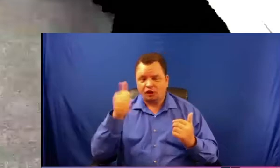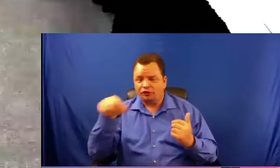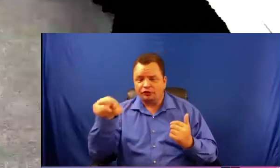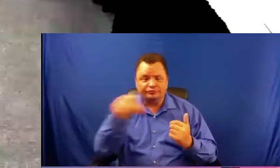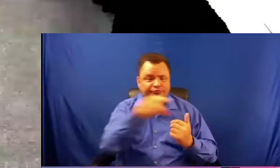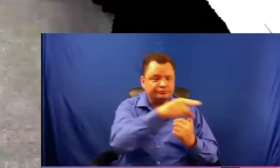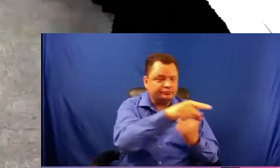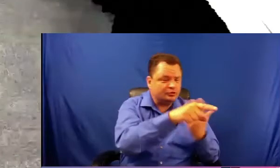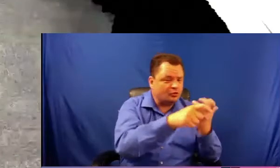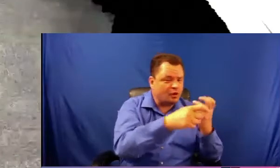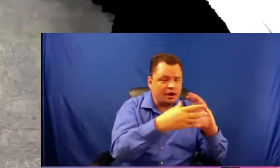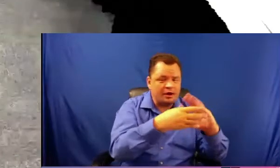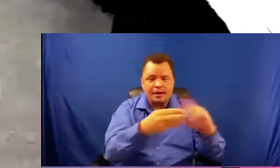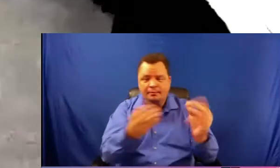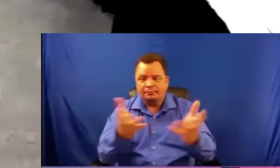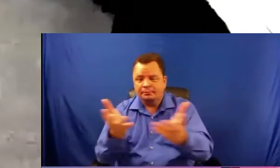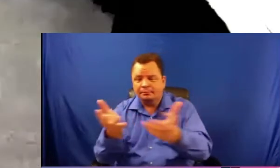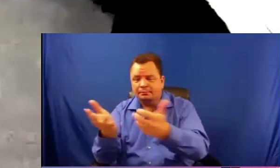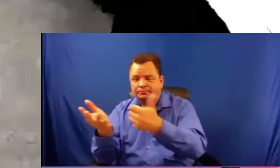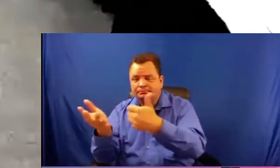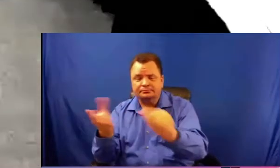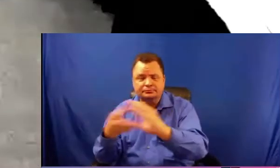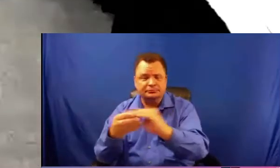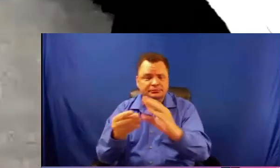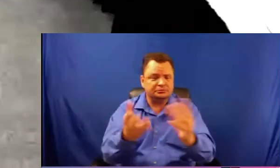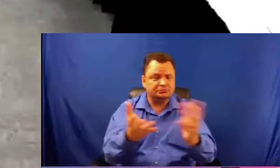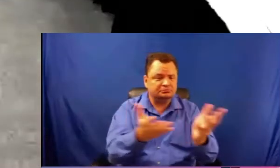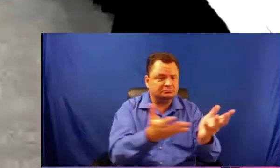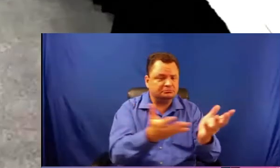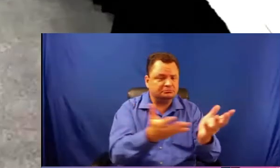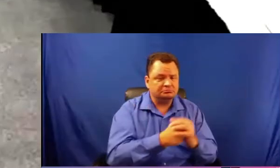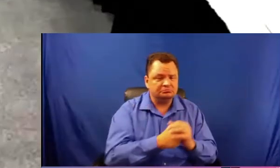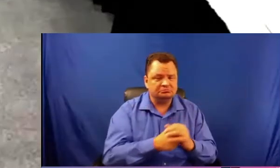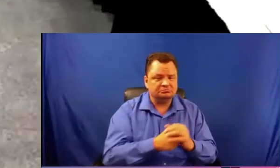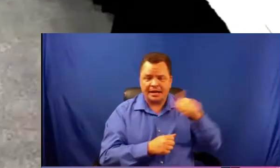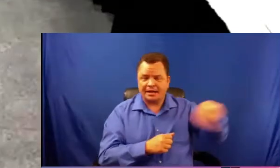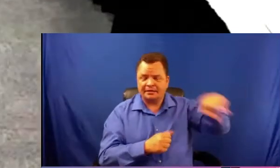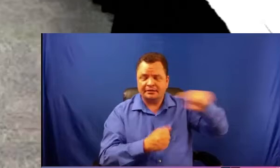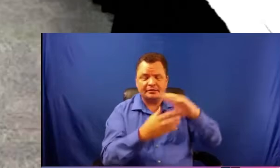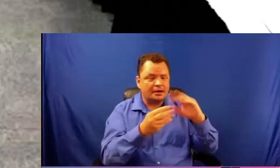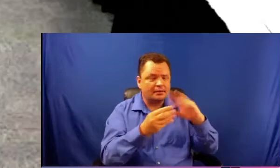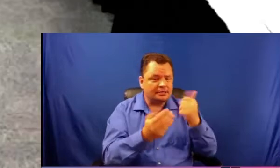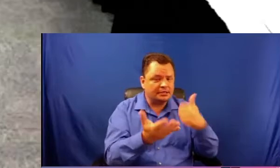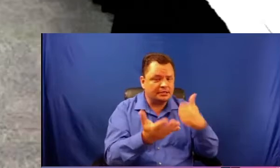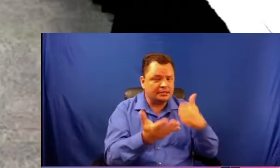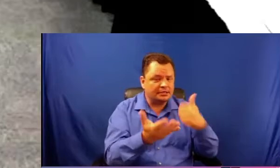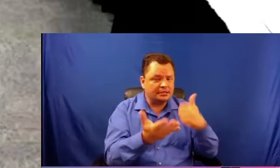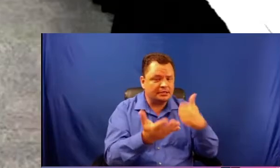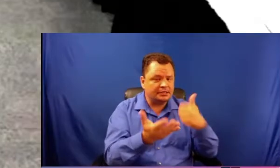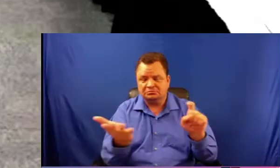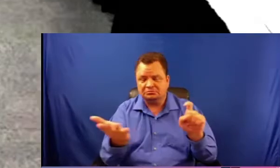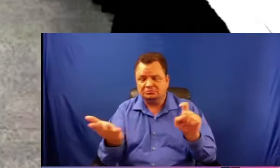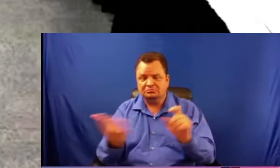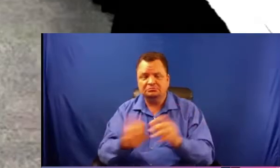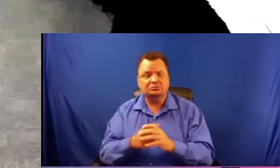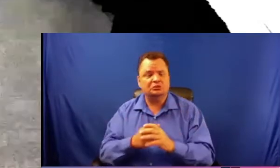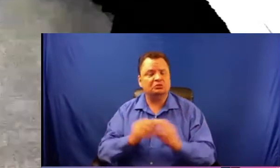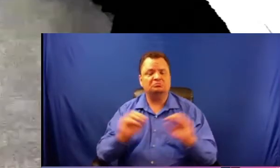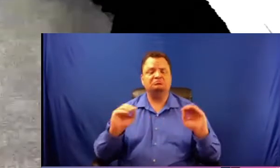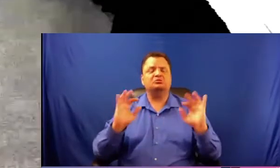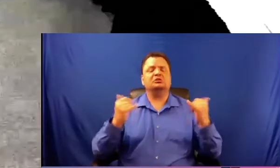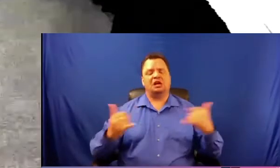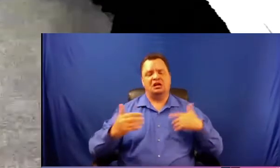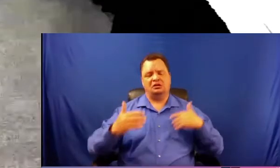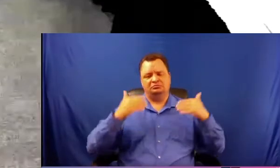Please, anybody? Kari, you're good? Okay. All righty. I'm going to read a very brief statement from our El Paso